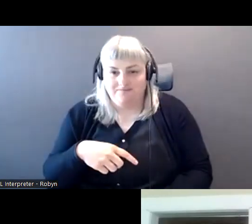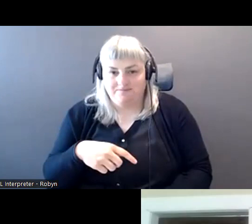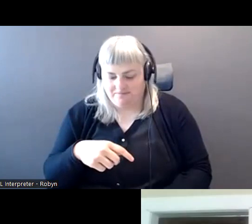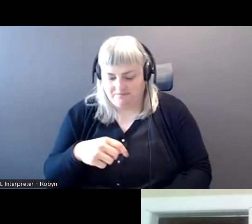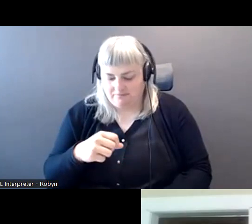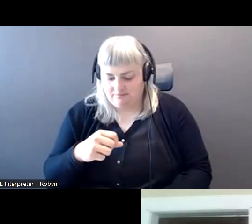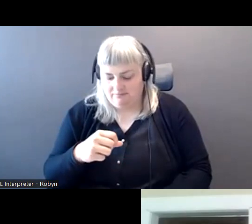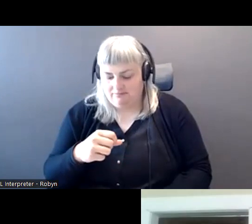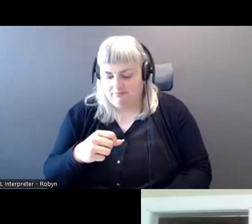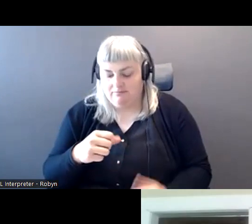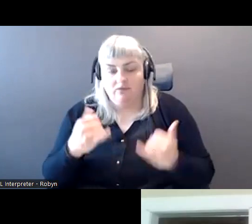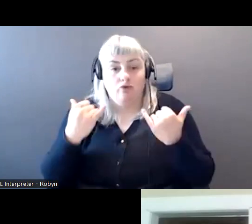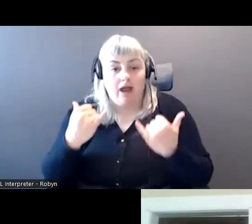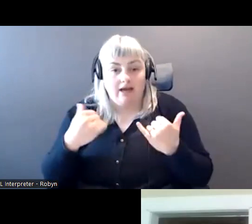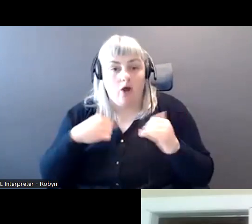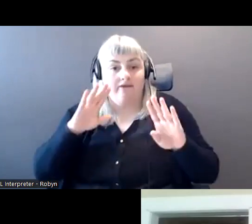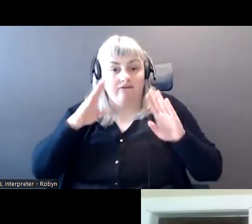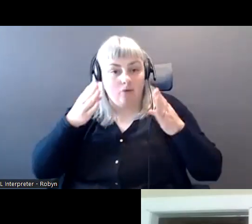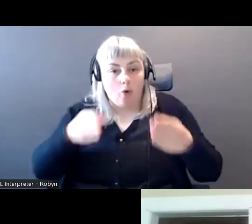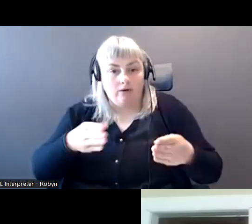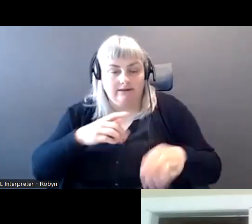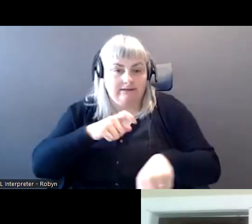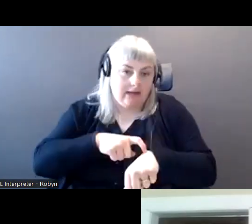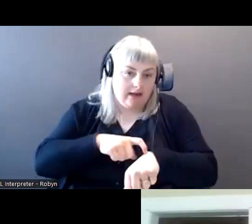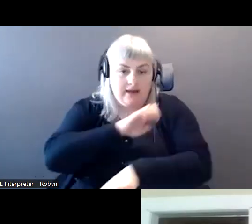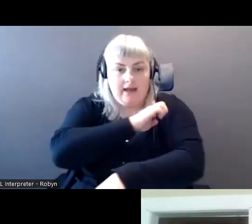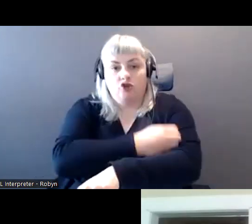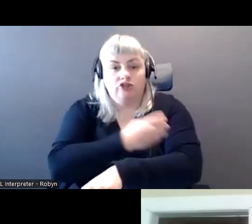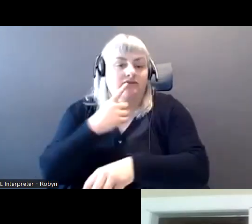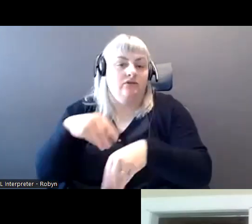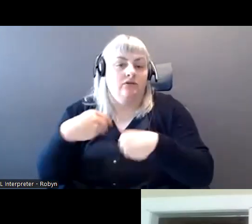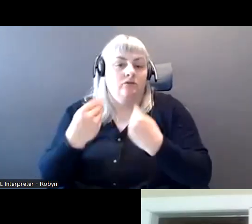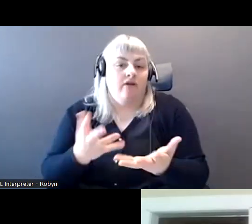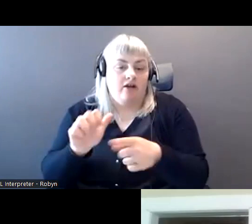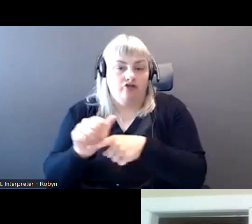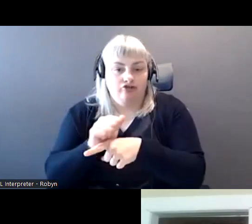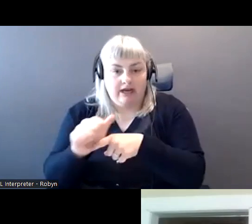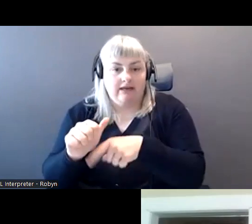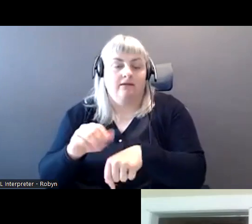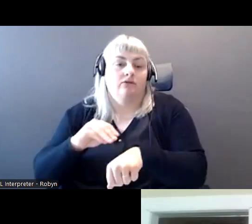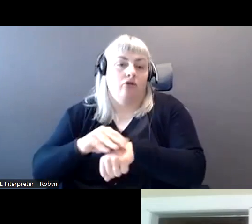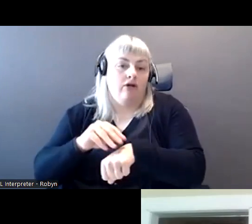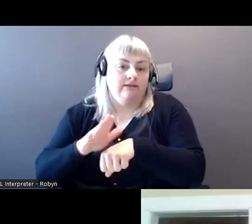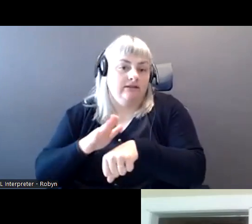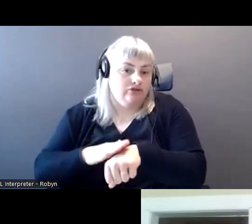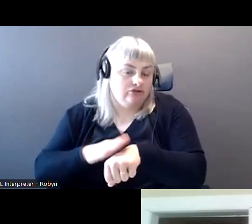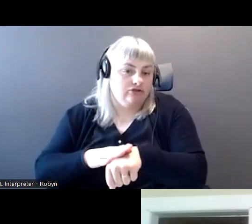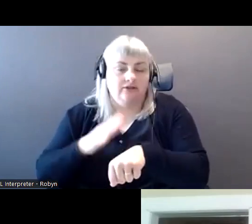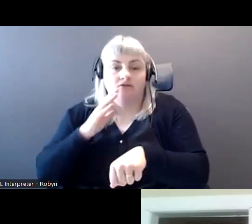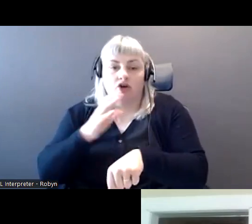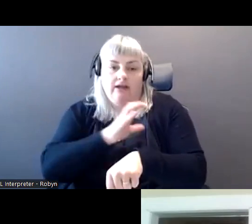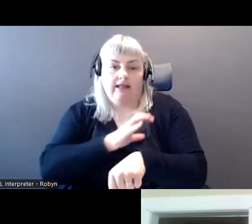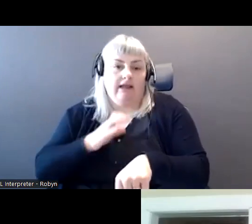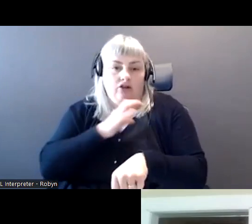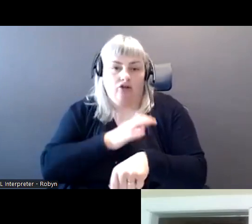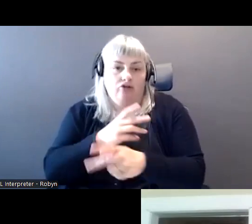and energy on giving trainings and doing consultation for agencies and clinical supervision. So I'm